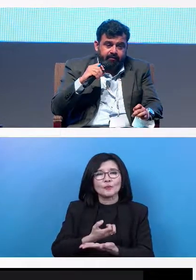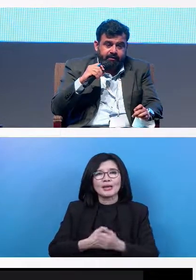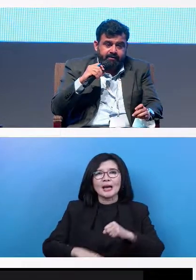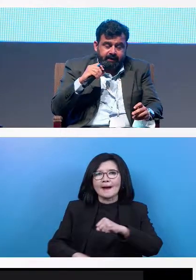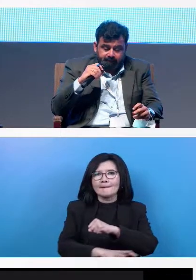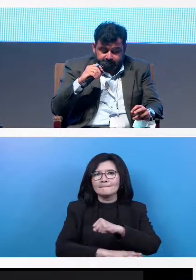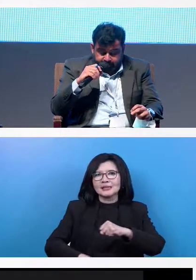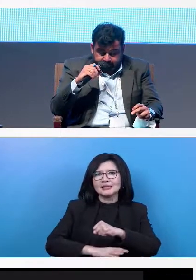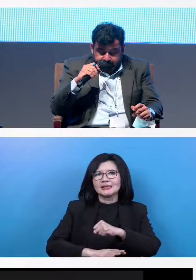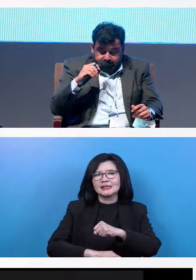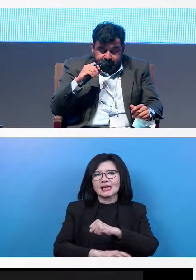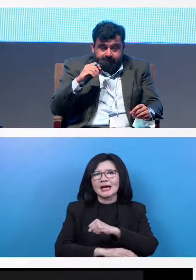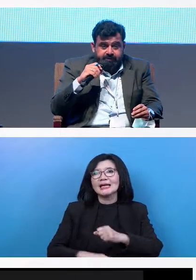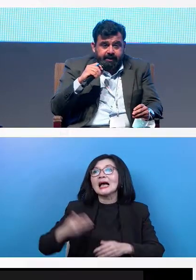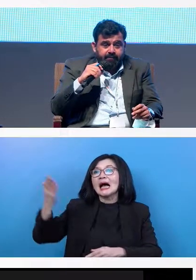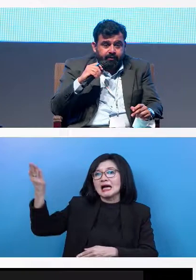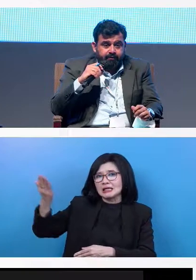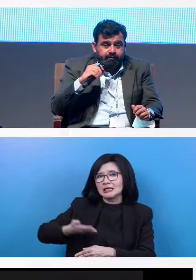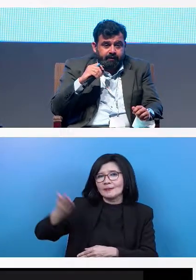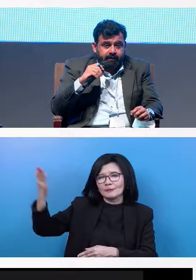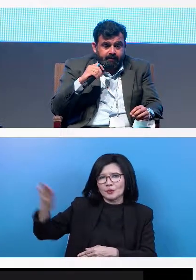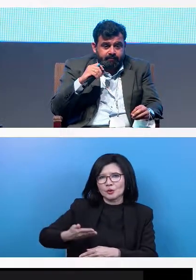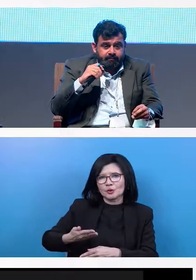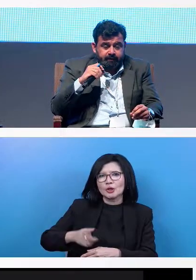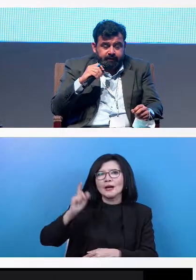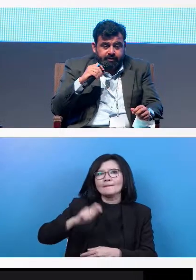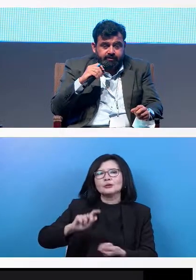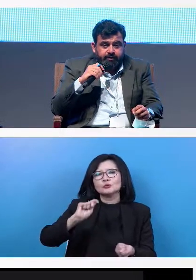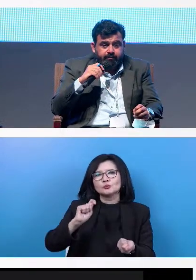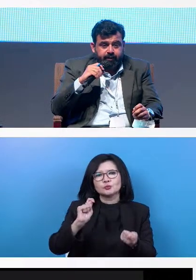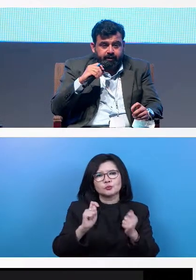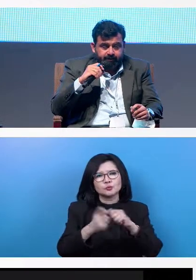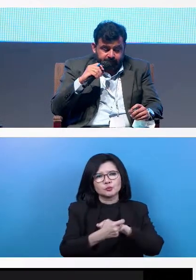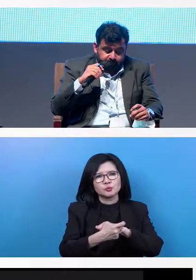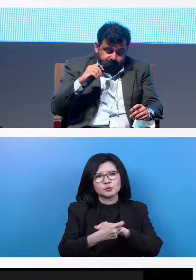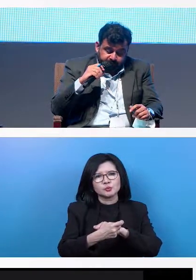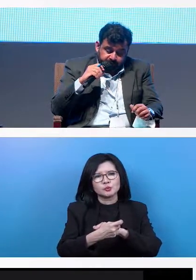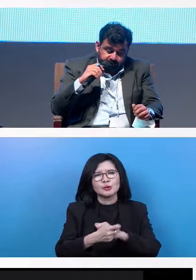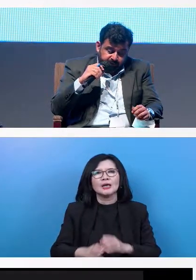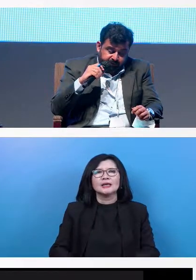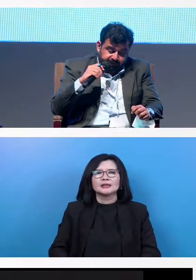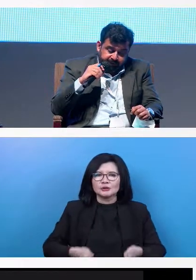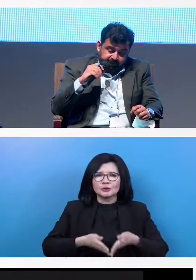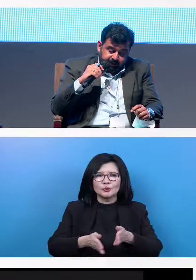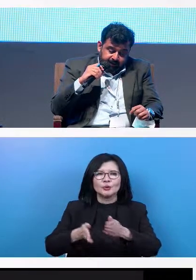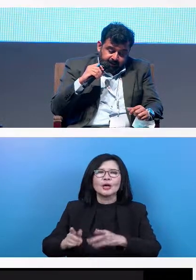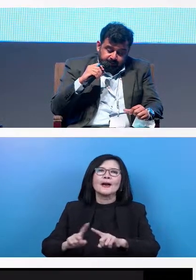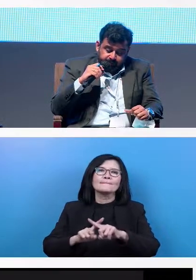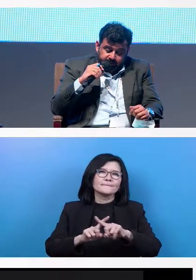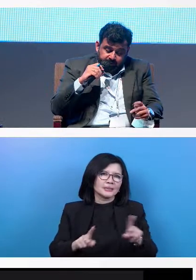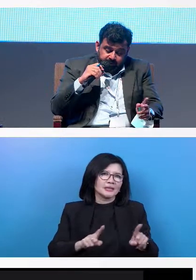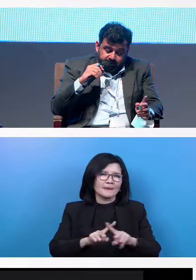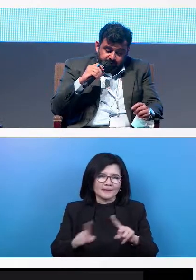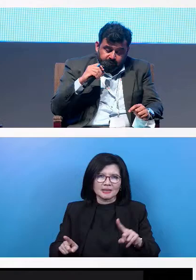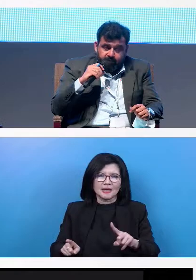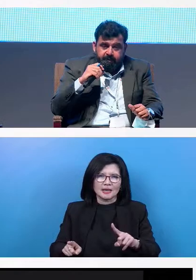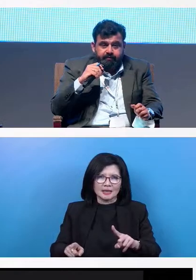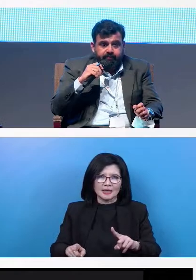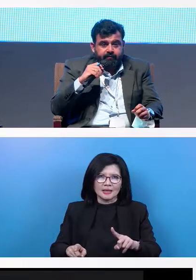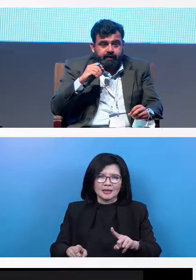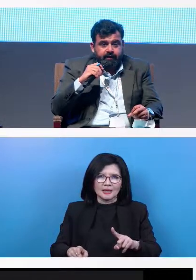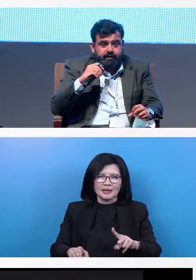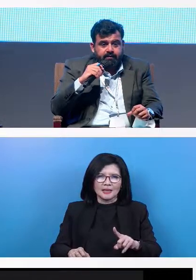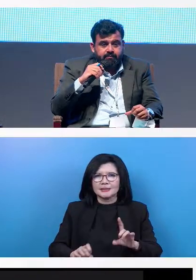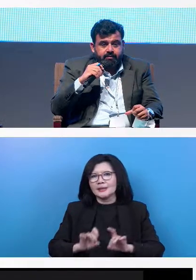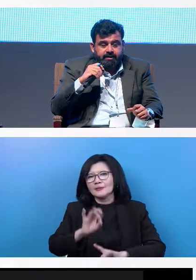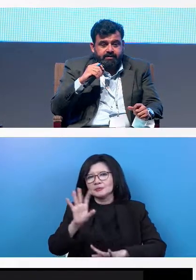building different type of infrastructure and putting different type of infrastructure in place. We